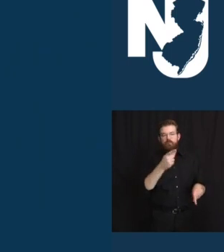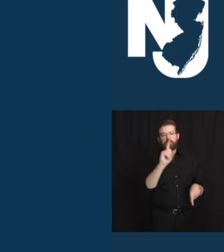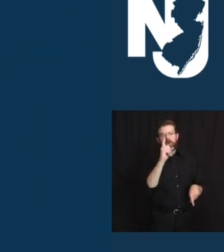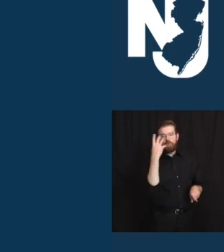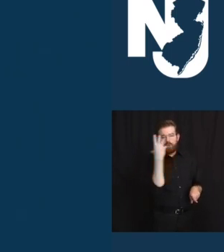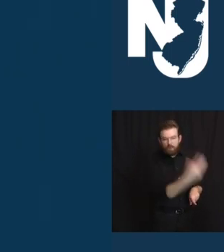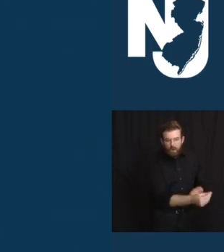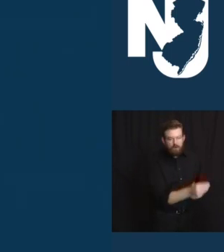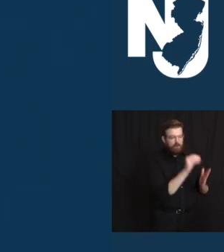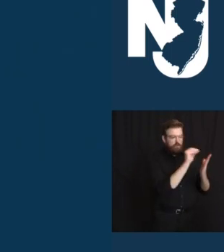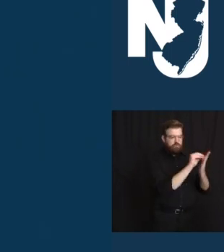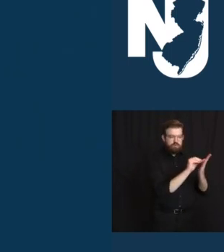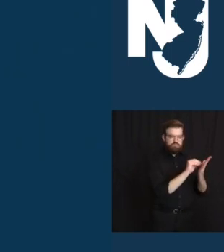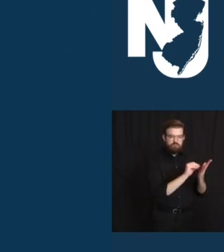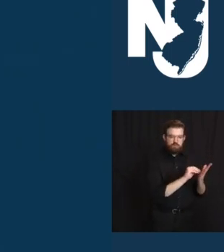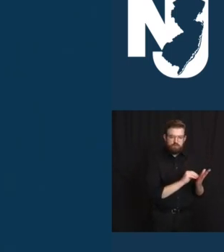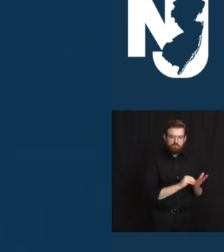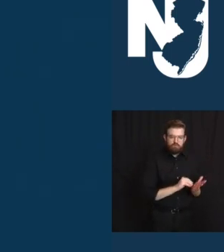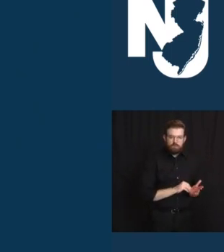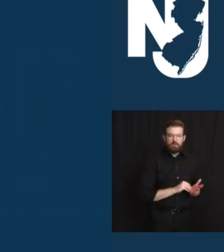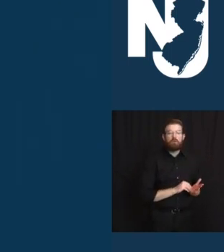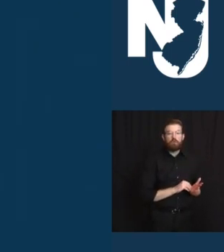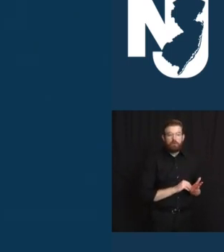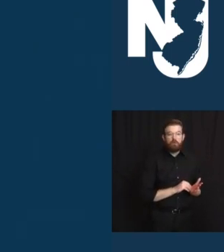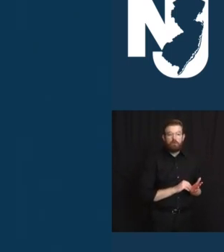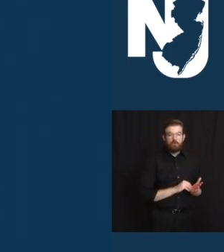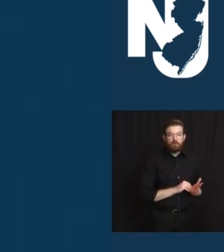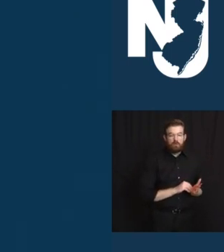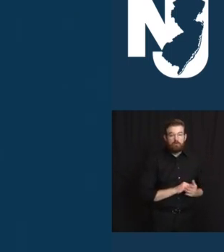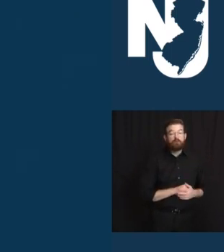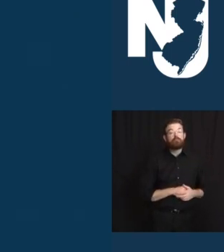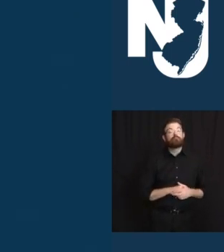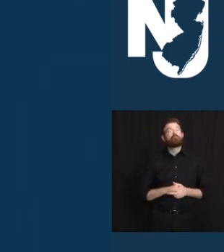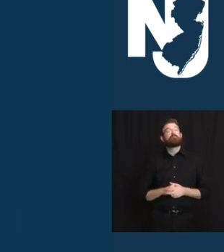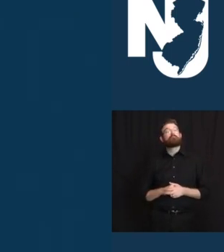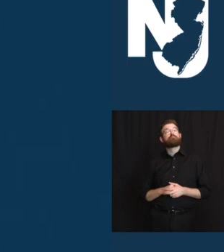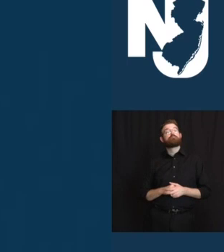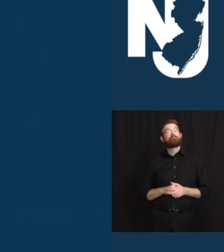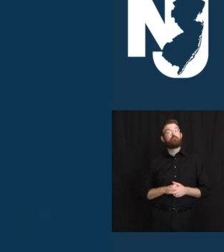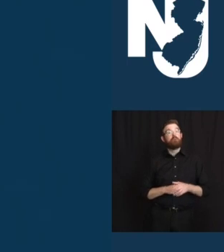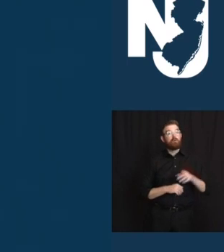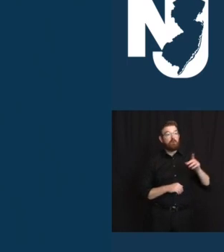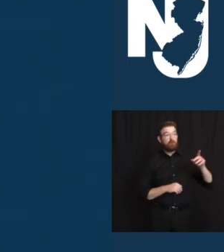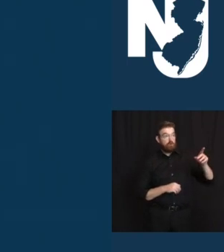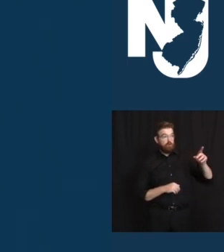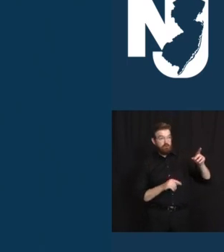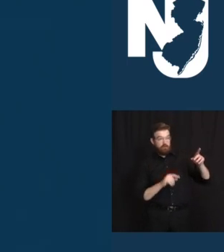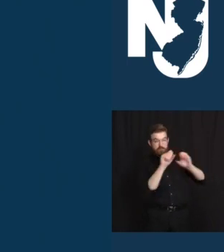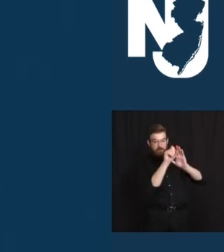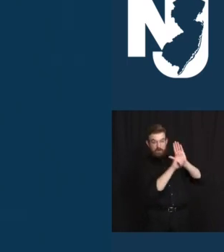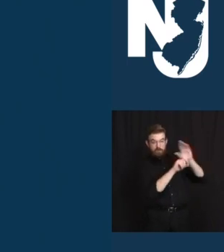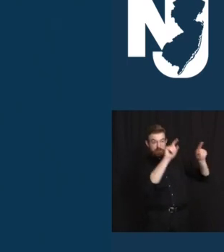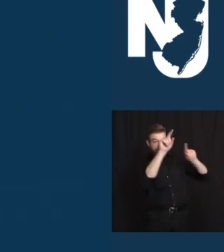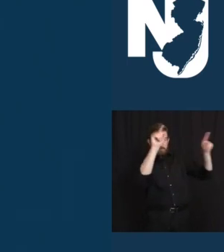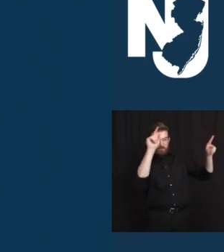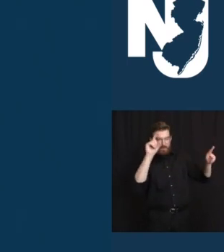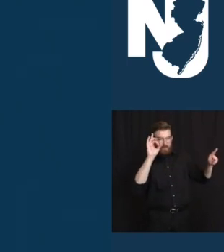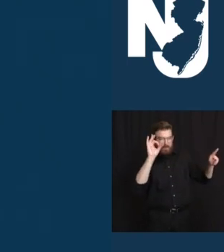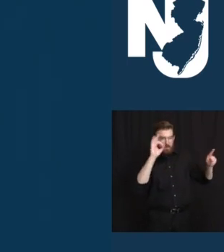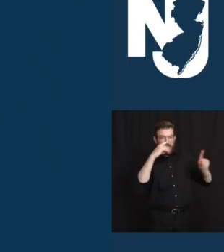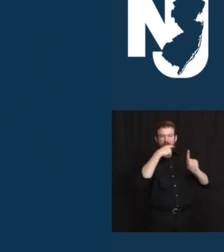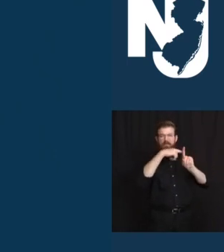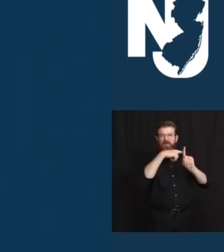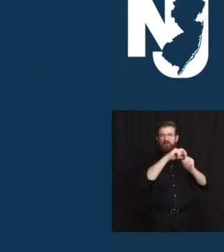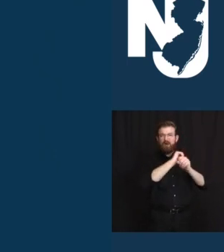know, the list is updated weekly, and it applies to travel from certain states identified as those that have positive